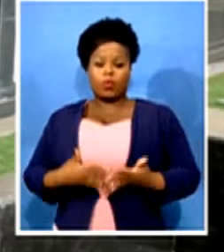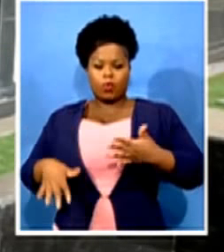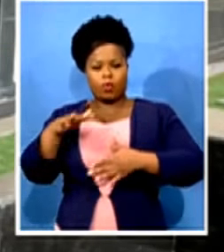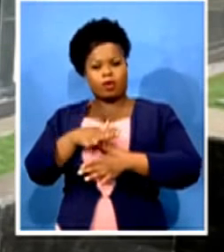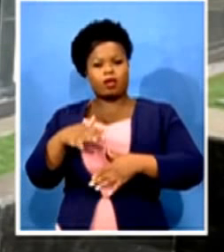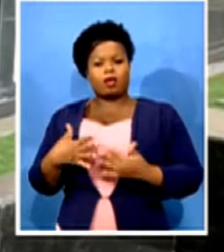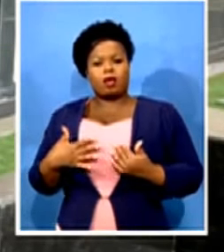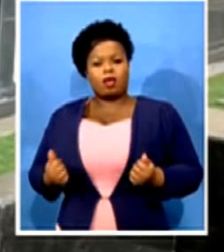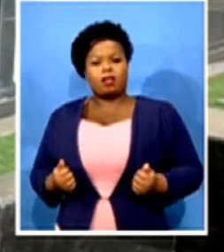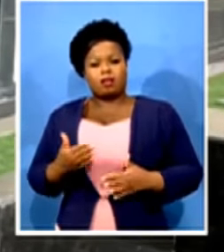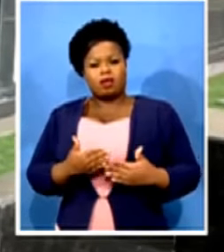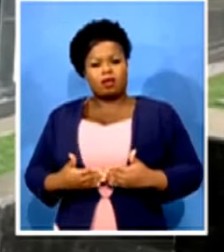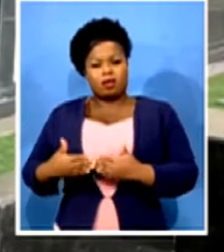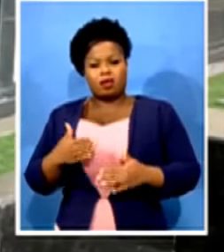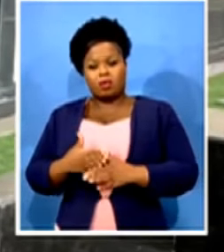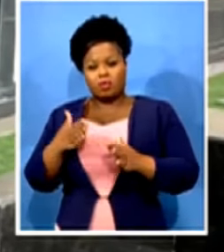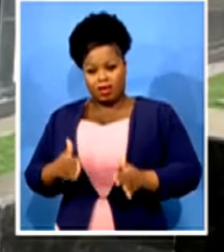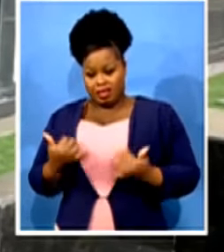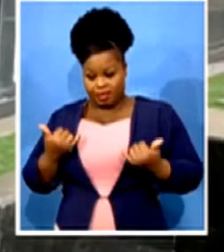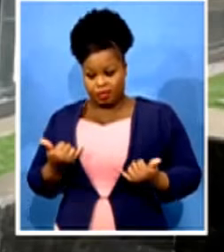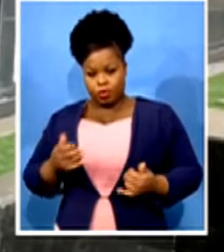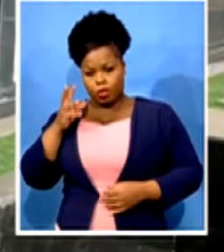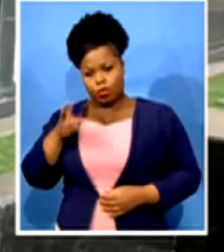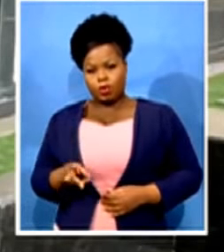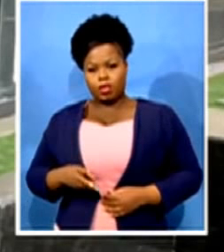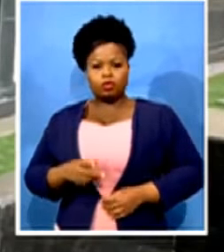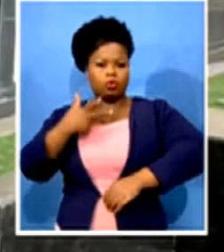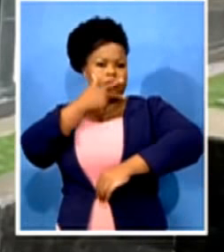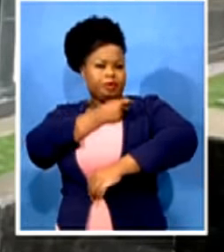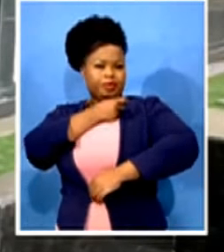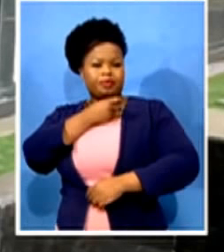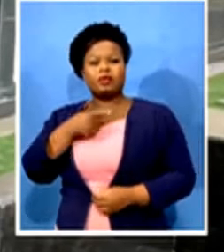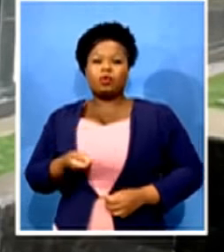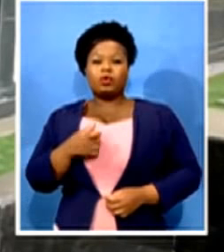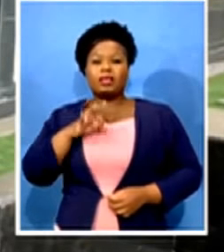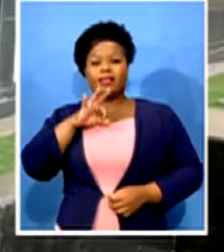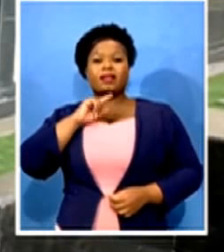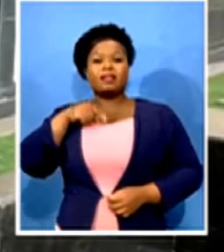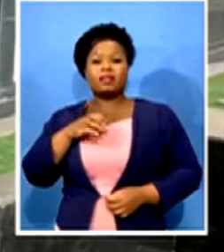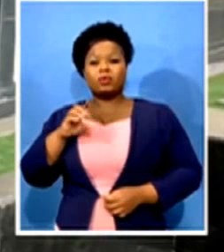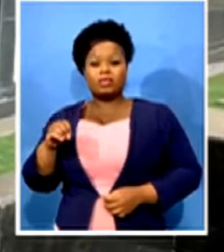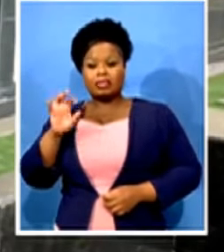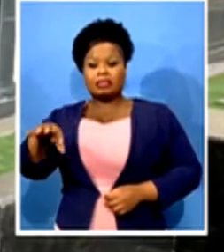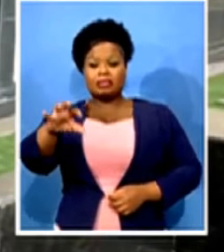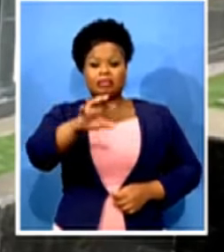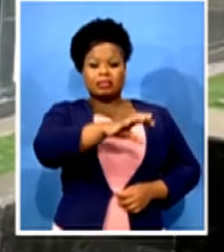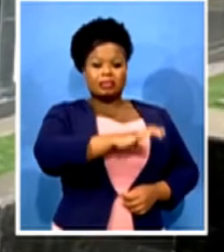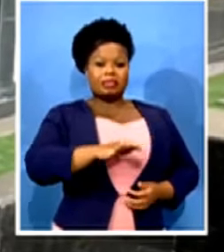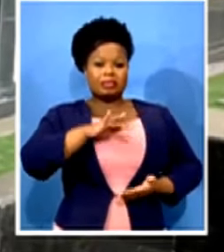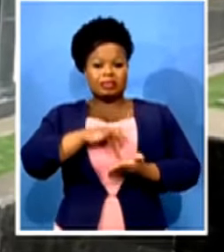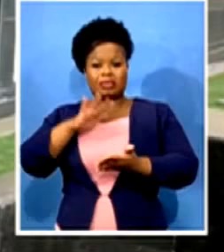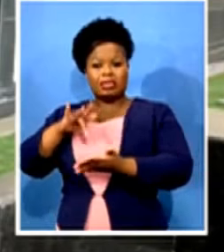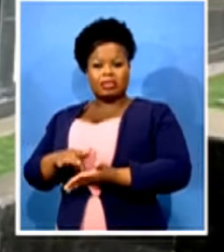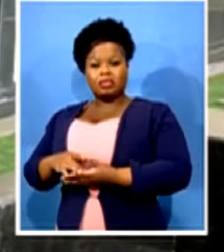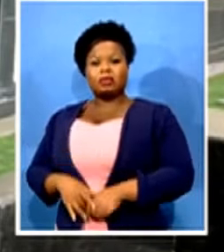These will be people who will get their shots at 3,000 vaccination centers, 100 people getting vaccinated at each center,